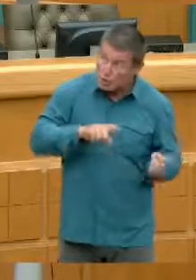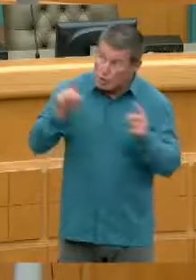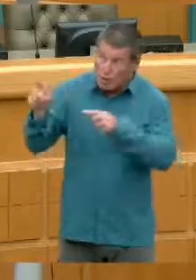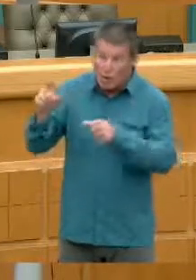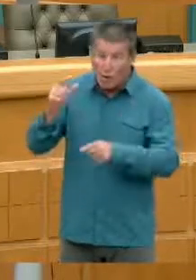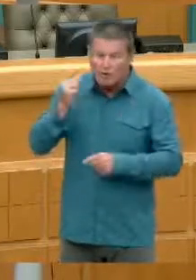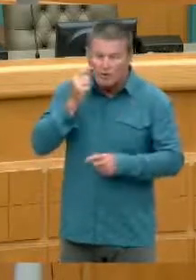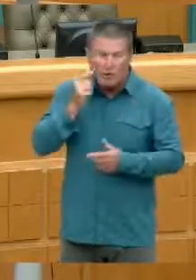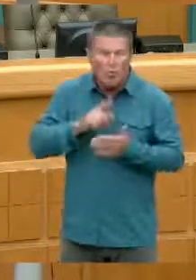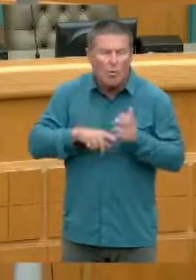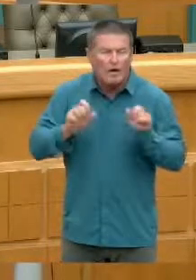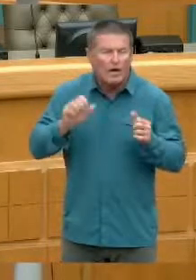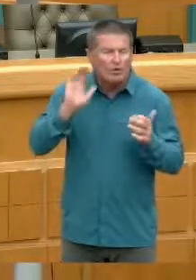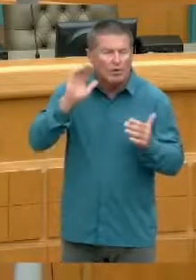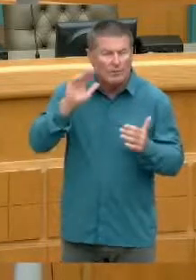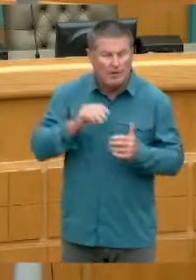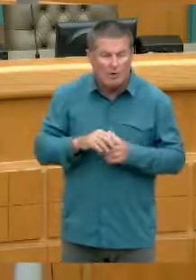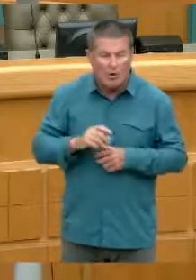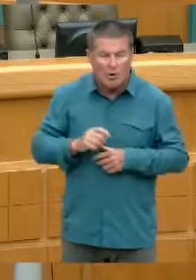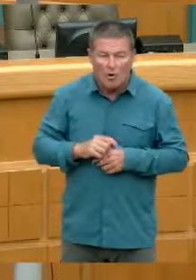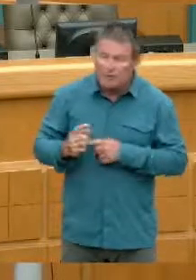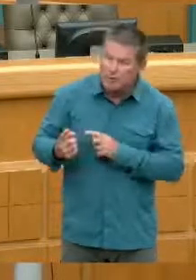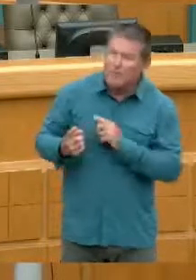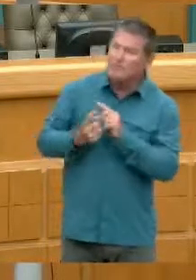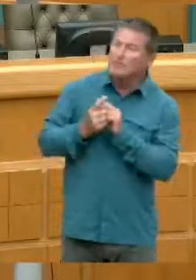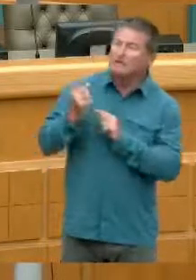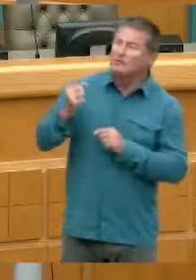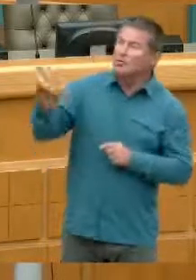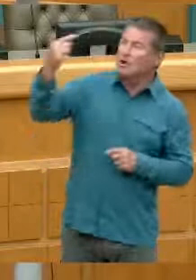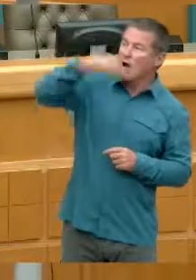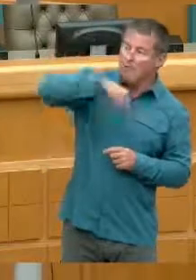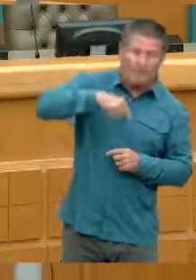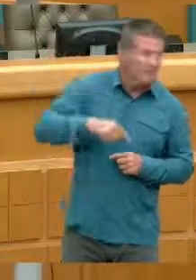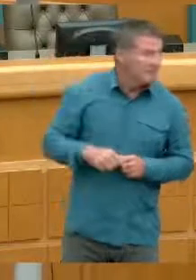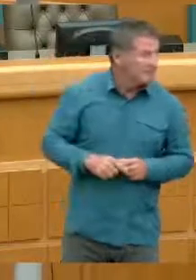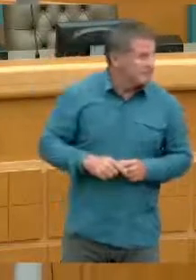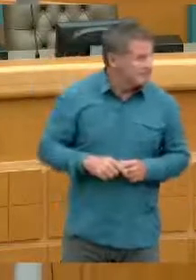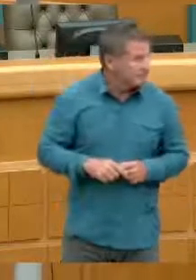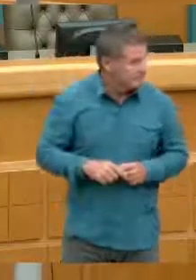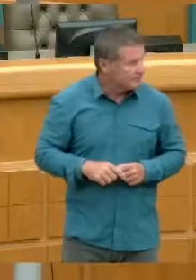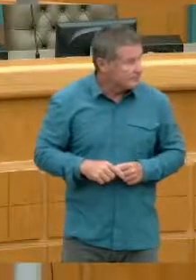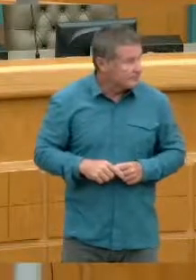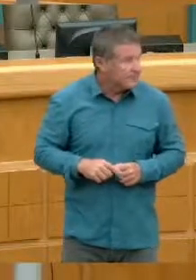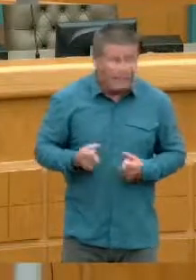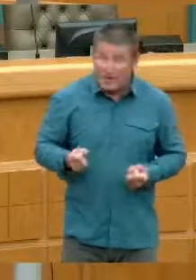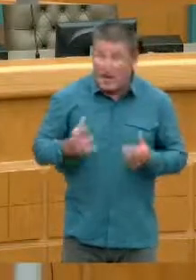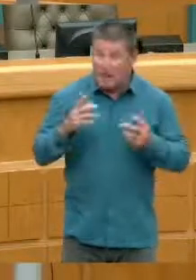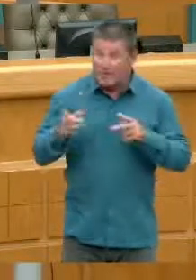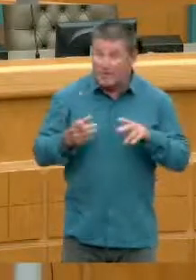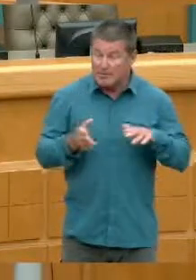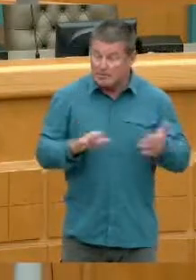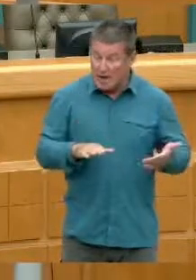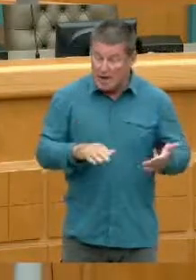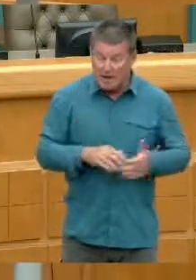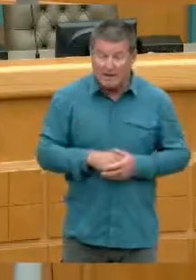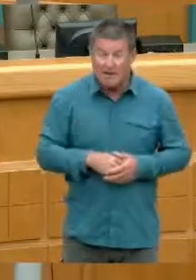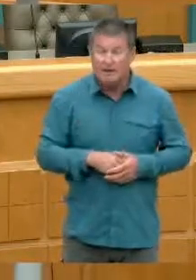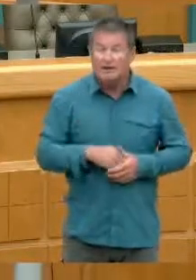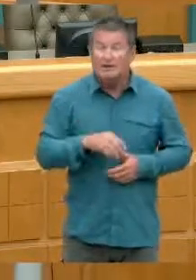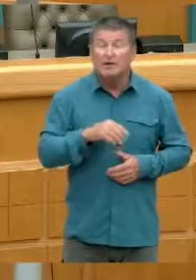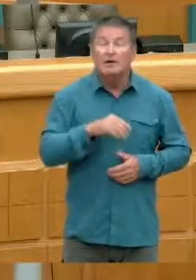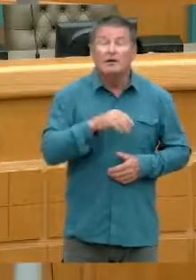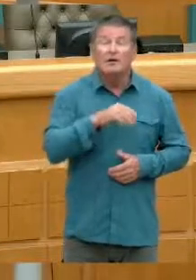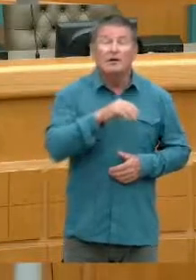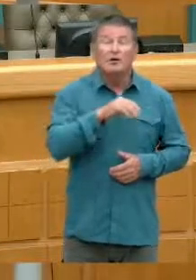Antonio, or if you meet up with somebody that's coming in from San Antonio. In terms of fatalities, we've remained low here in the coastal bend